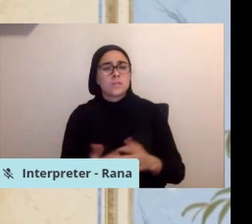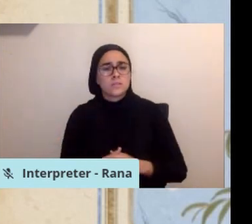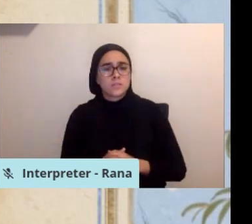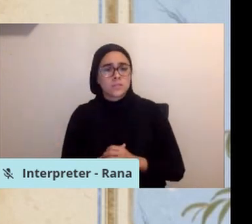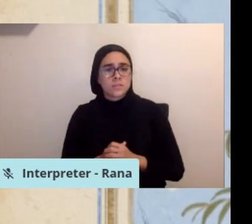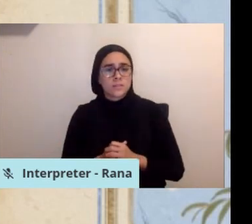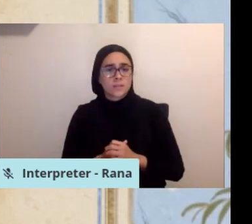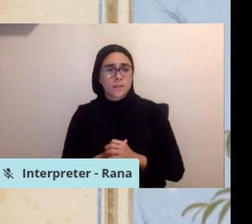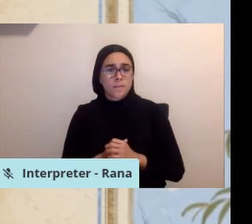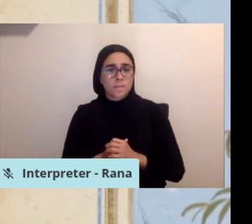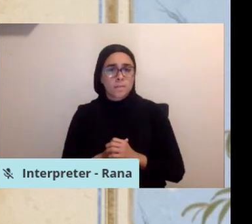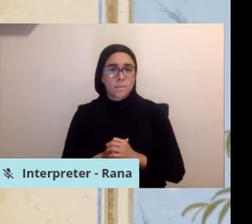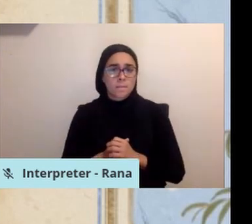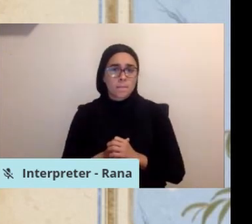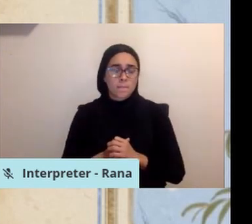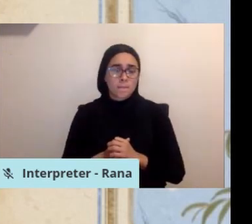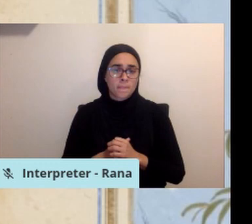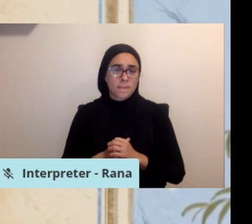Those words, Sandra.